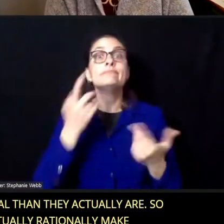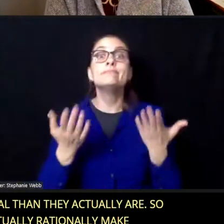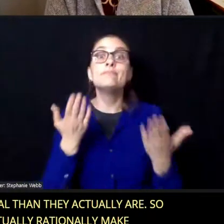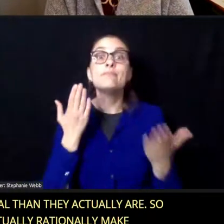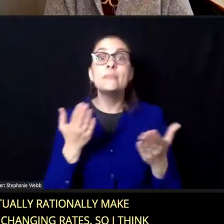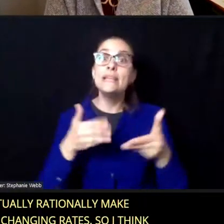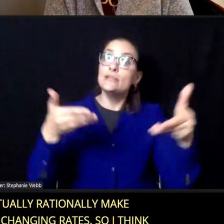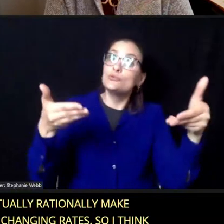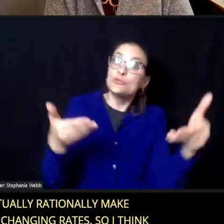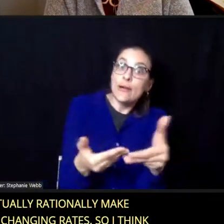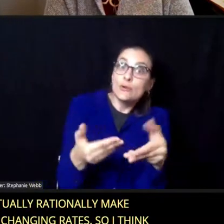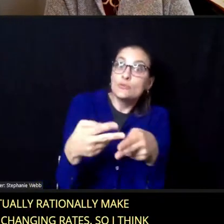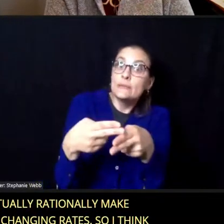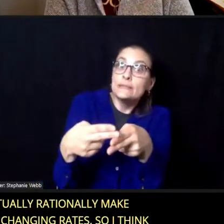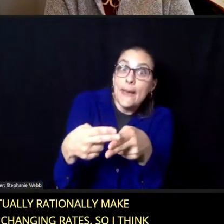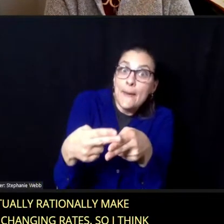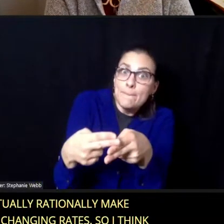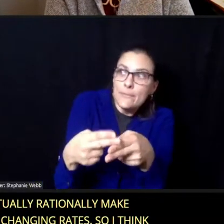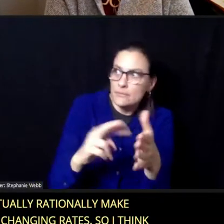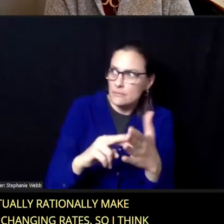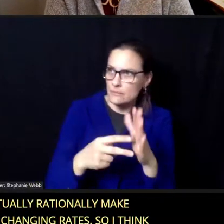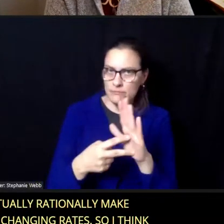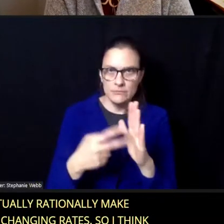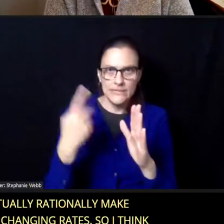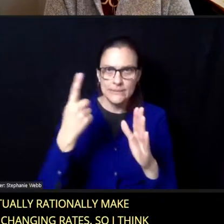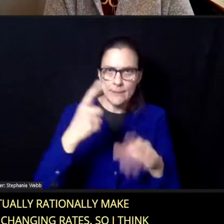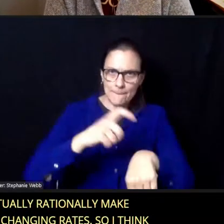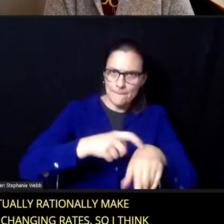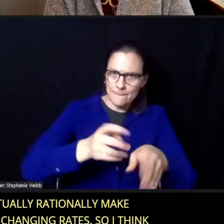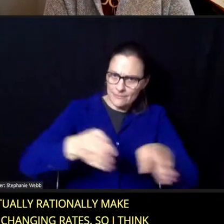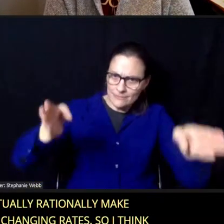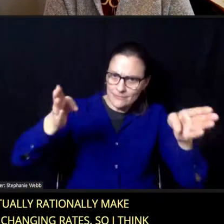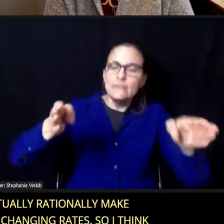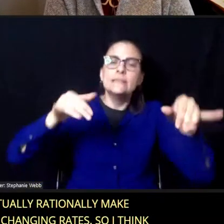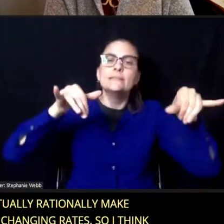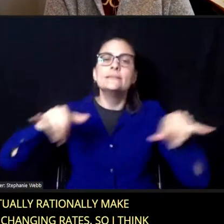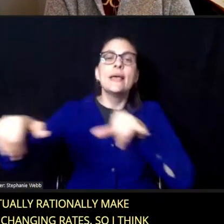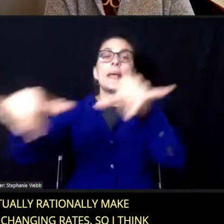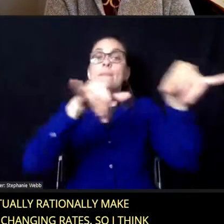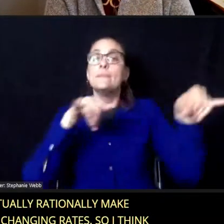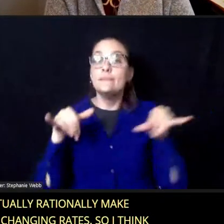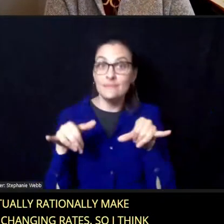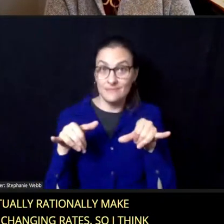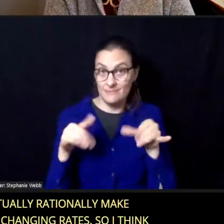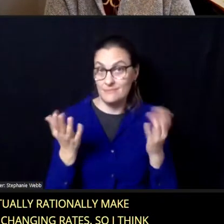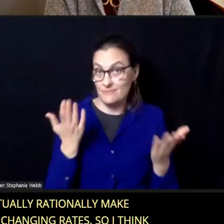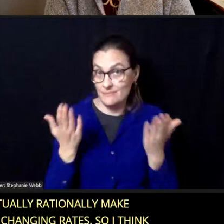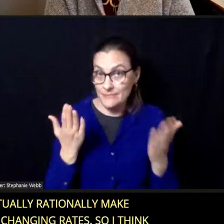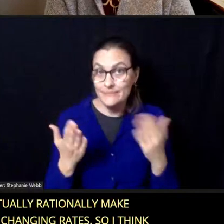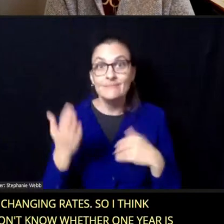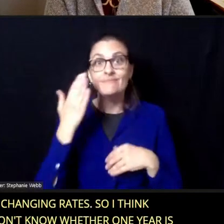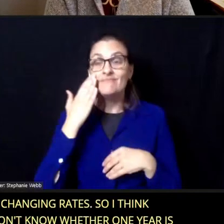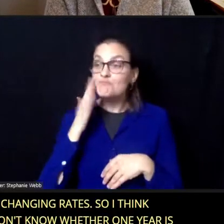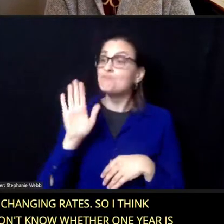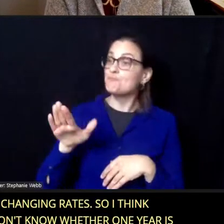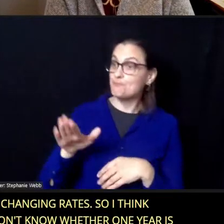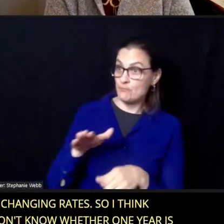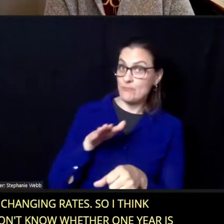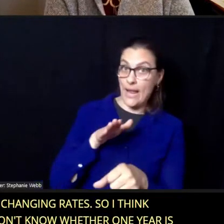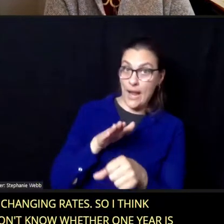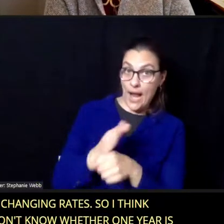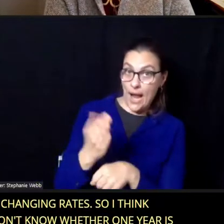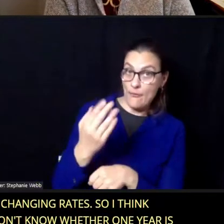right amount, but something like a year where you say, all right, at the end of the year, this is how much you will have paid if you were on this